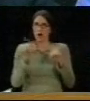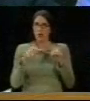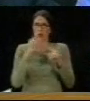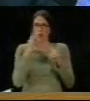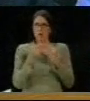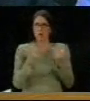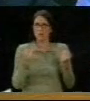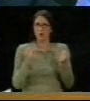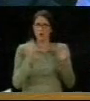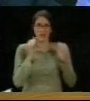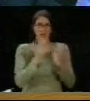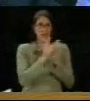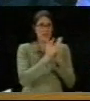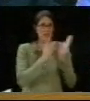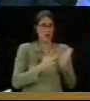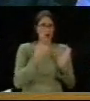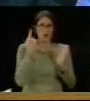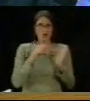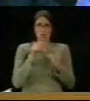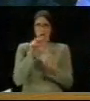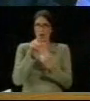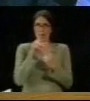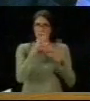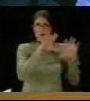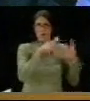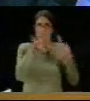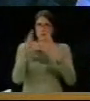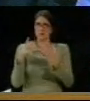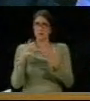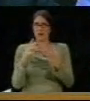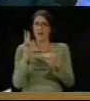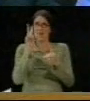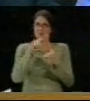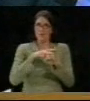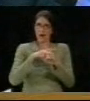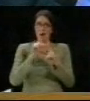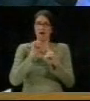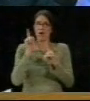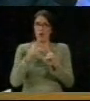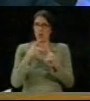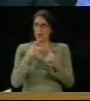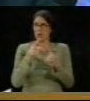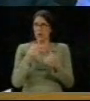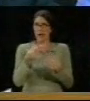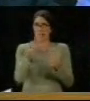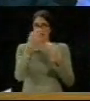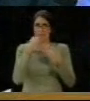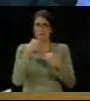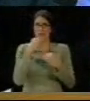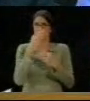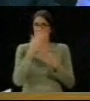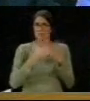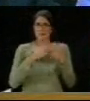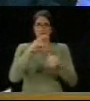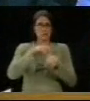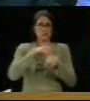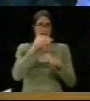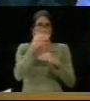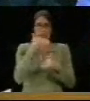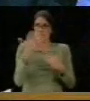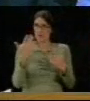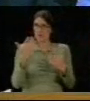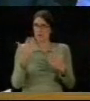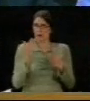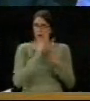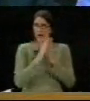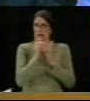the attorneys for either side not file a scheduling order and give us some sort of definite timeline? John, I'll ask